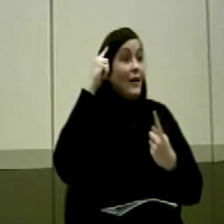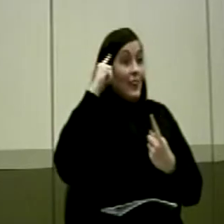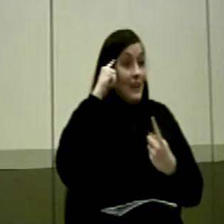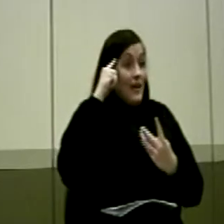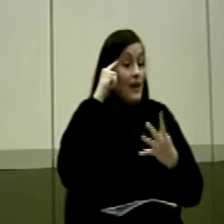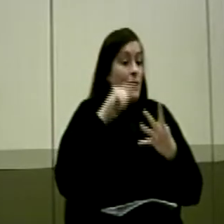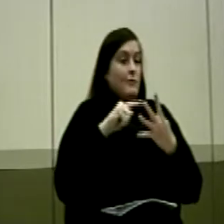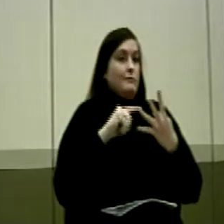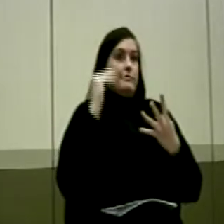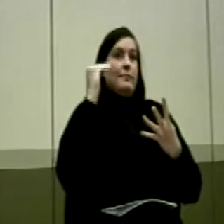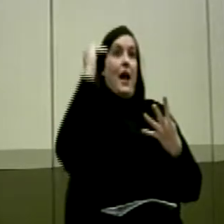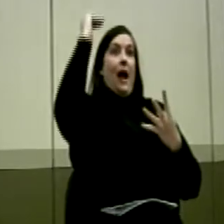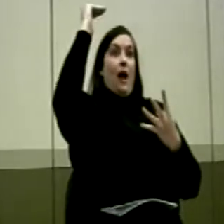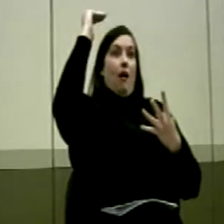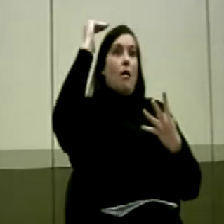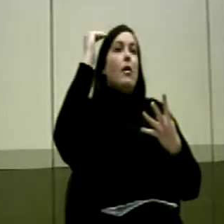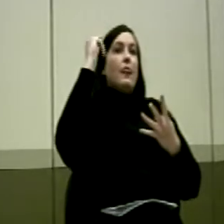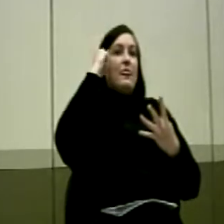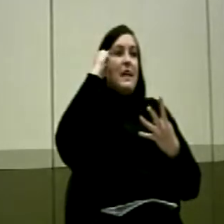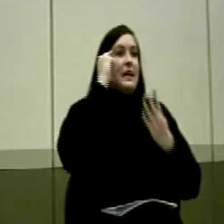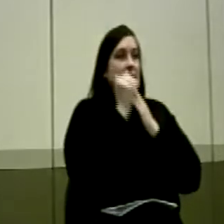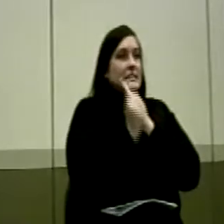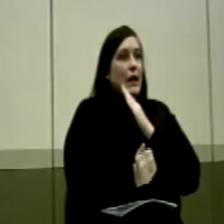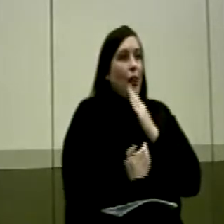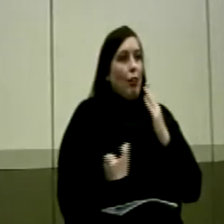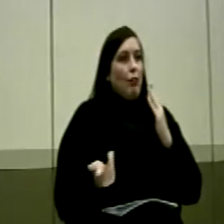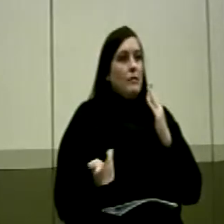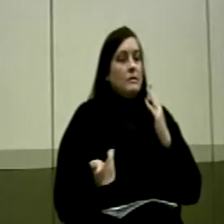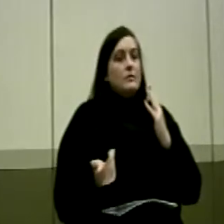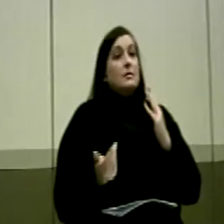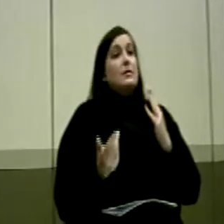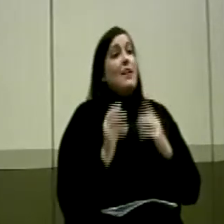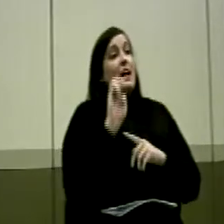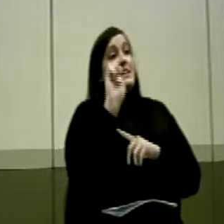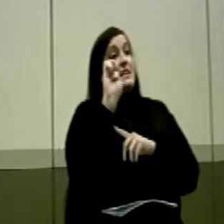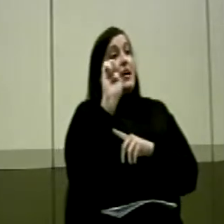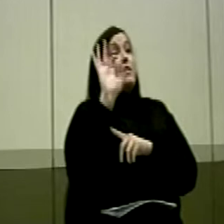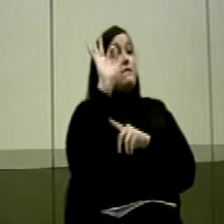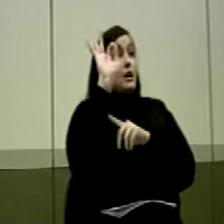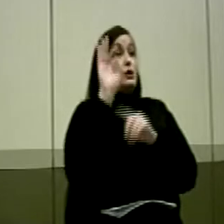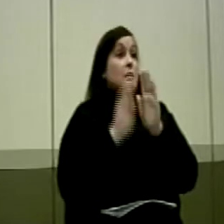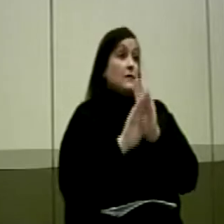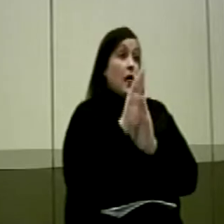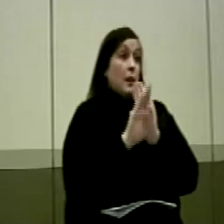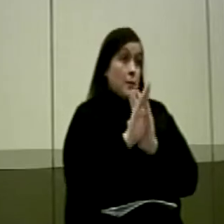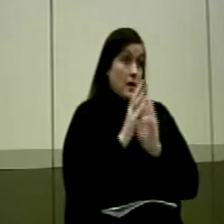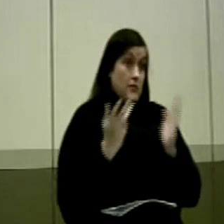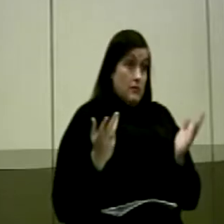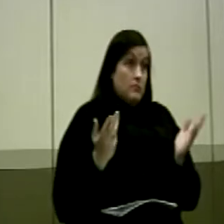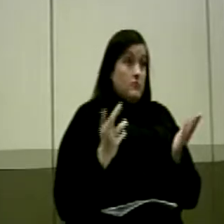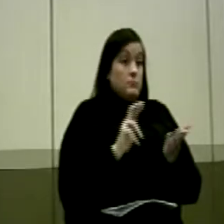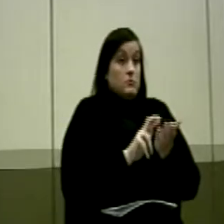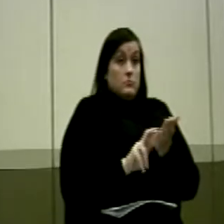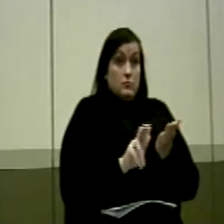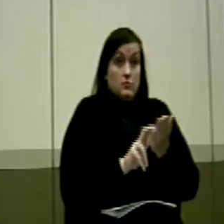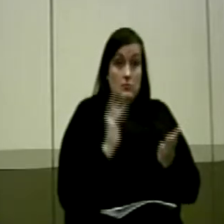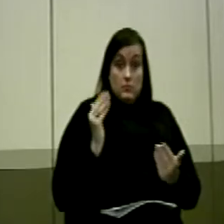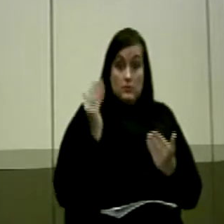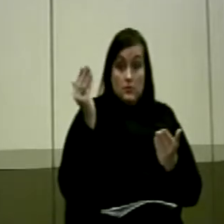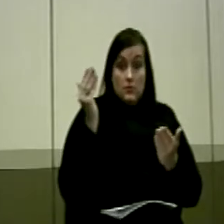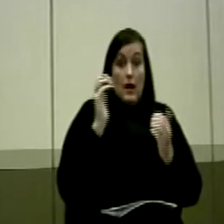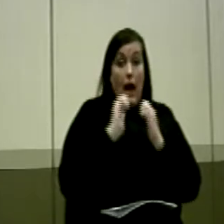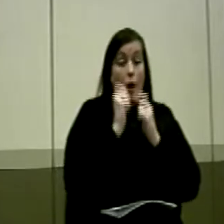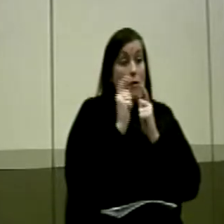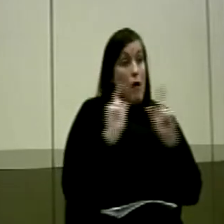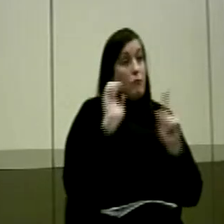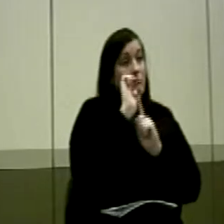basically executive functioning development. So again, research suggesting how language and environmental factors can shape that executive